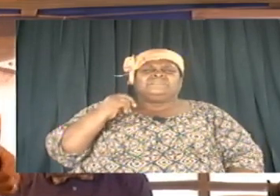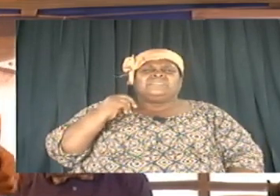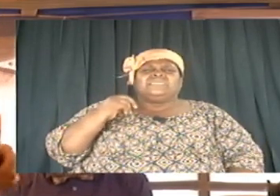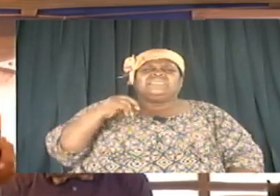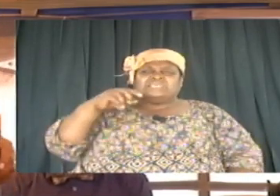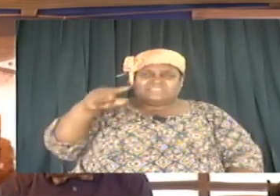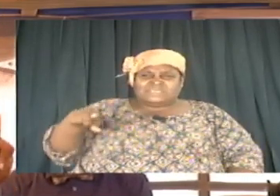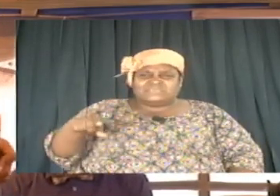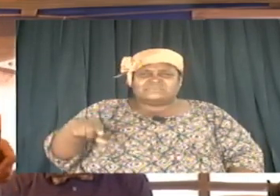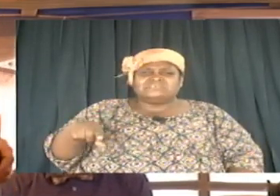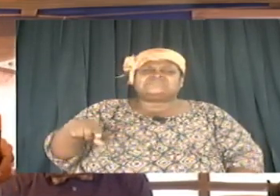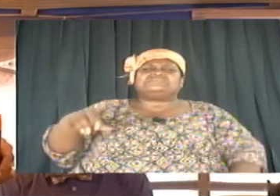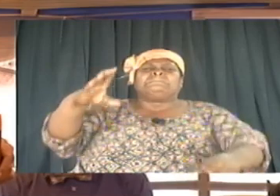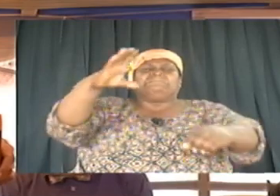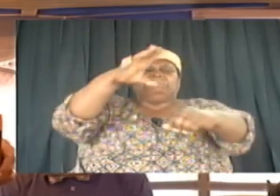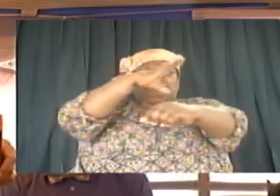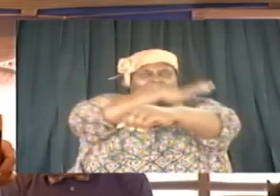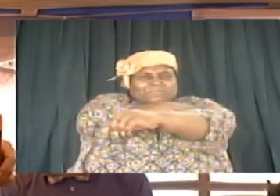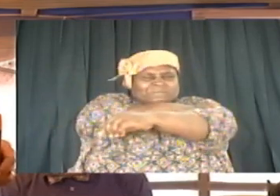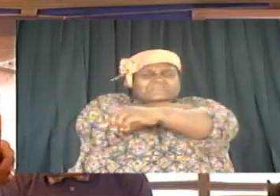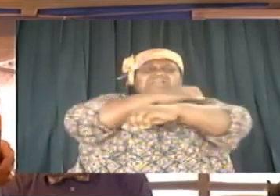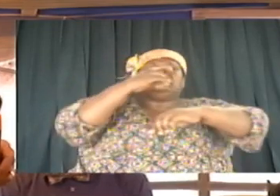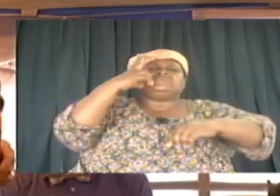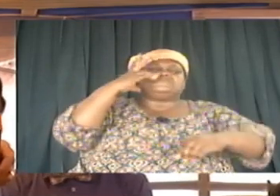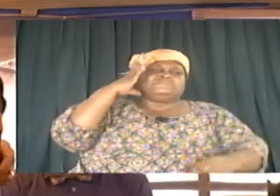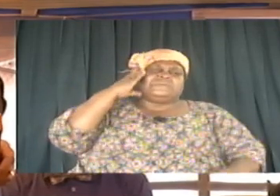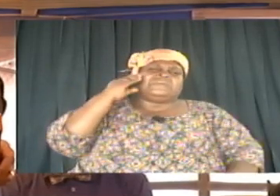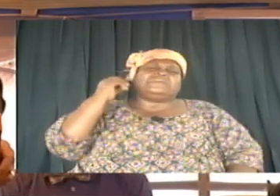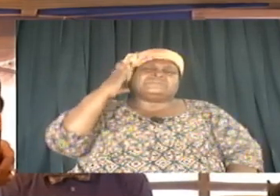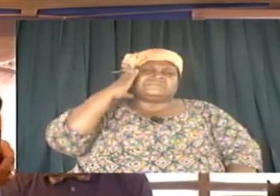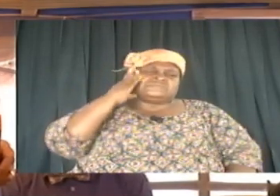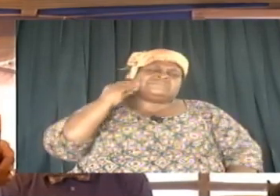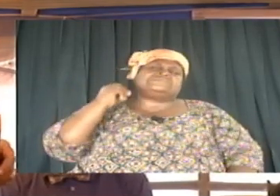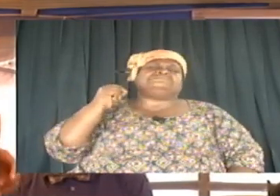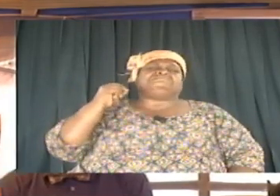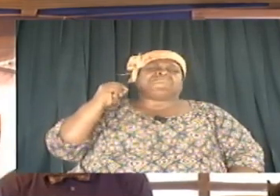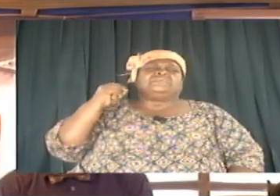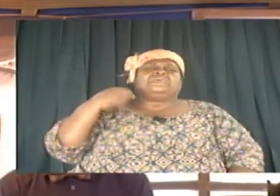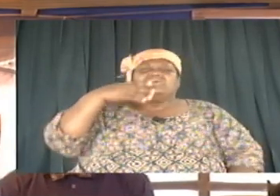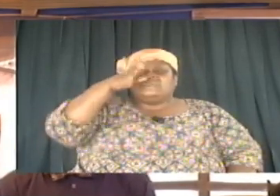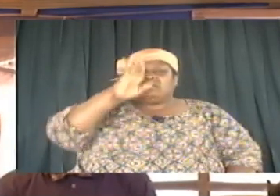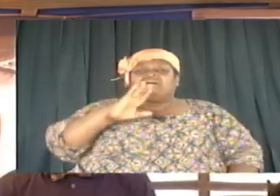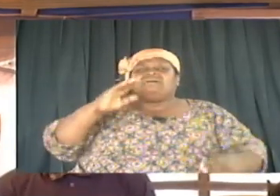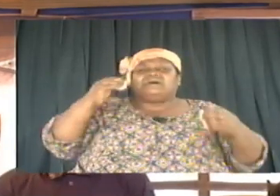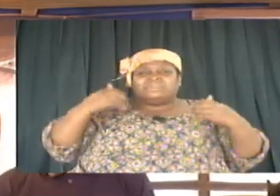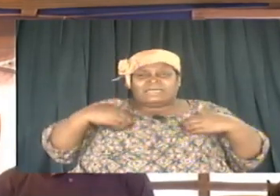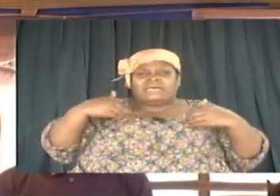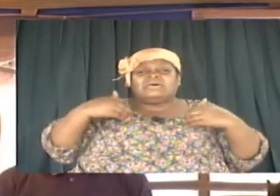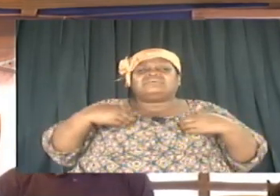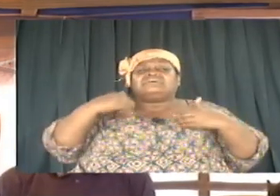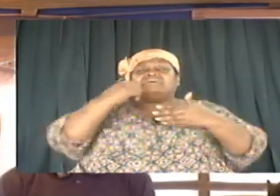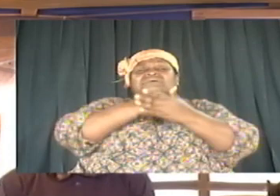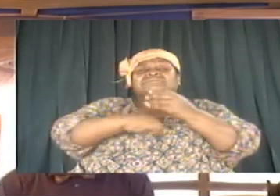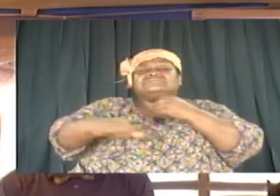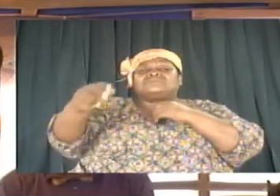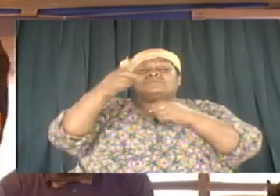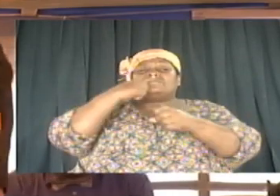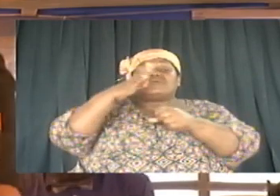This is a powerful experience. God had some promises